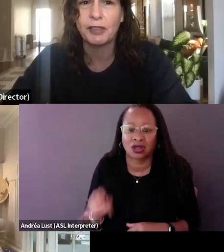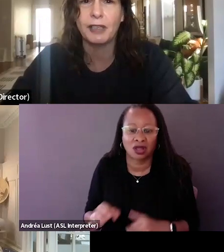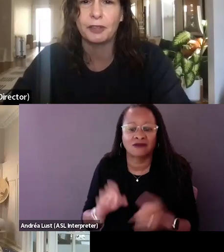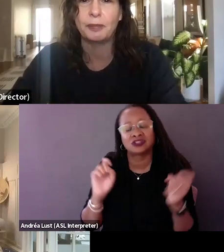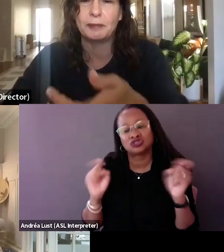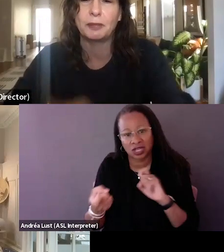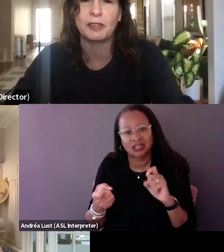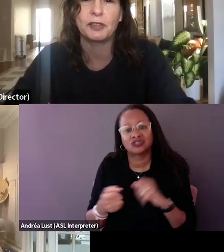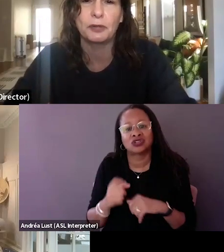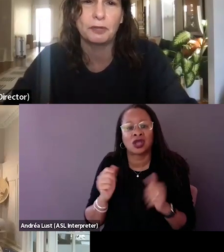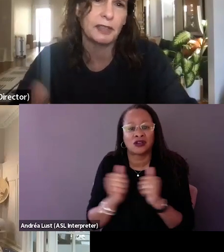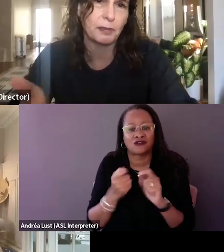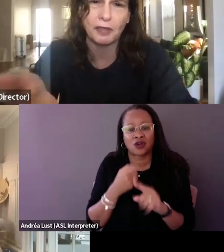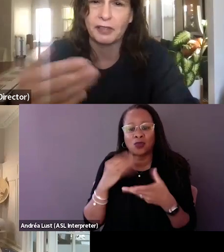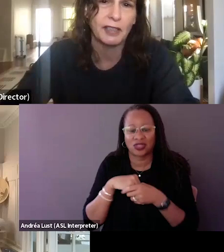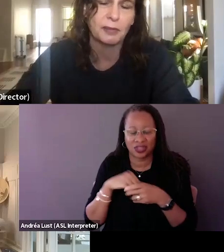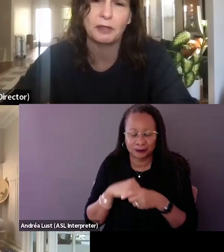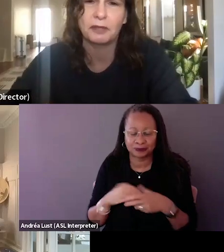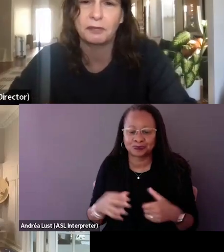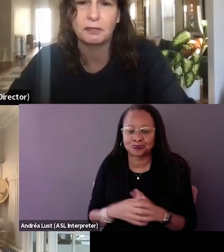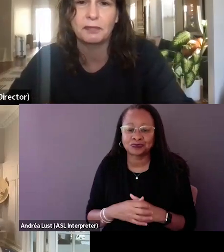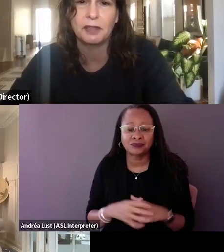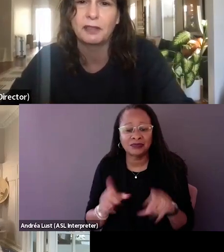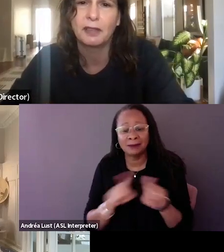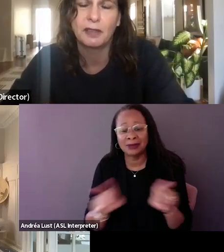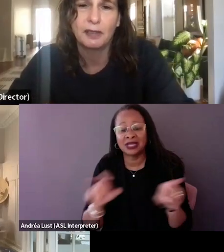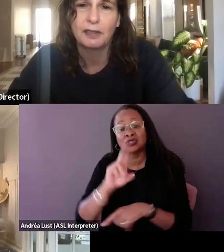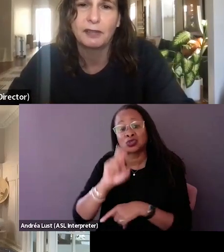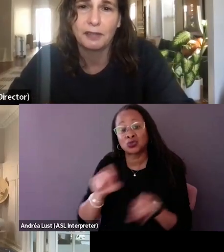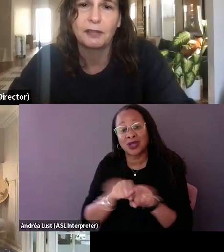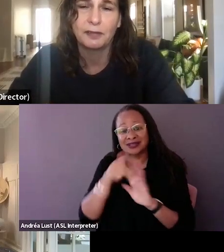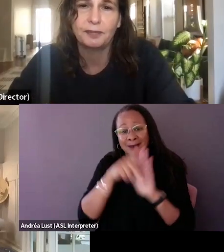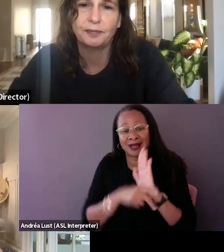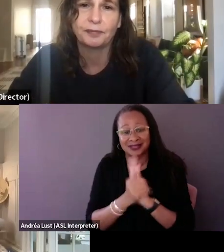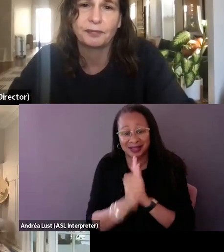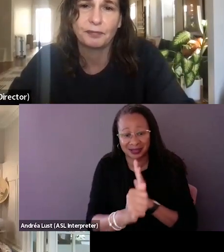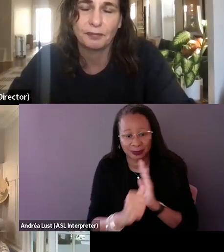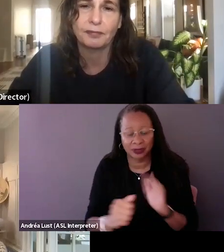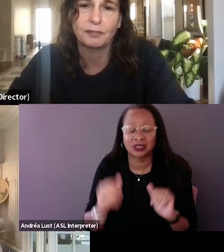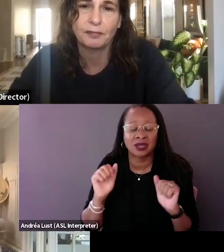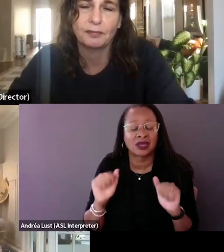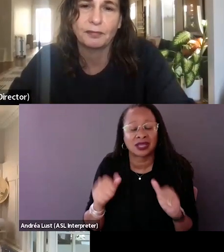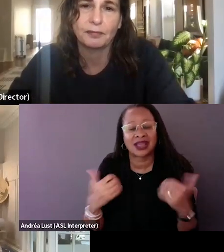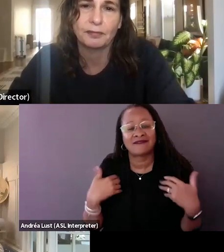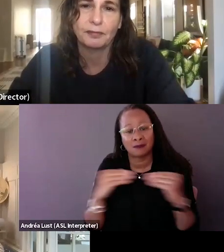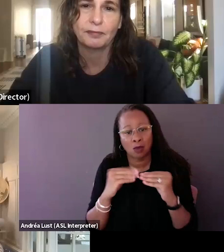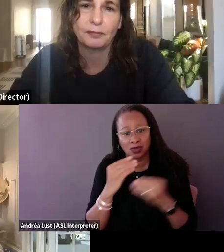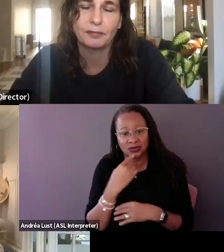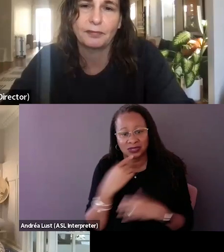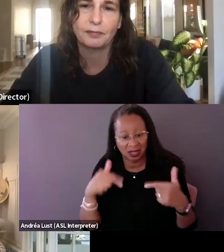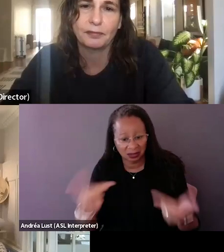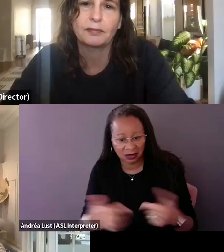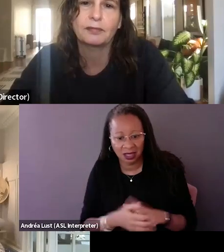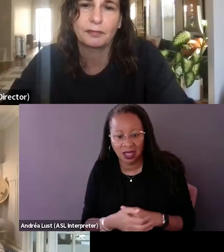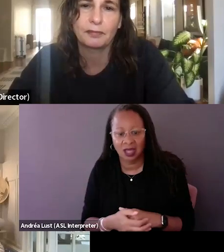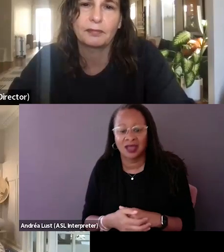change from within for the people. But Sue, as a policy expert, will, So I think two things. First, in terms